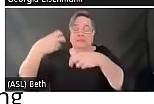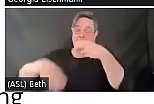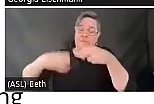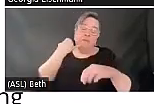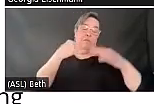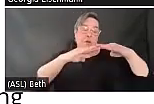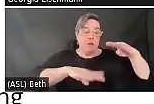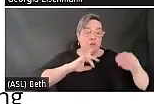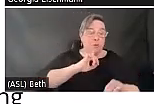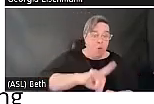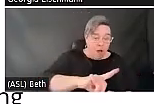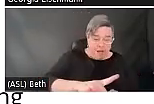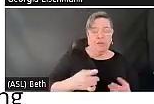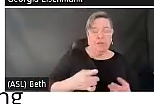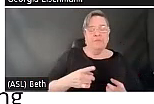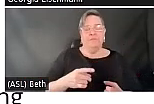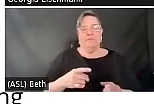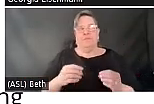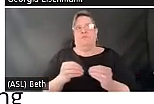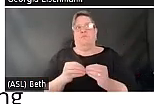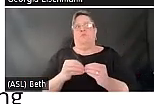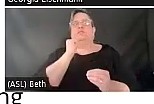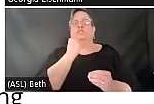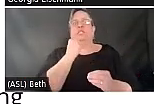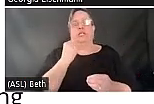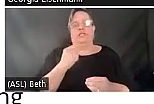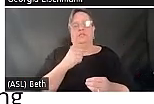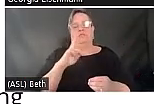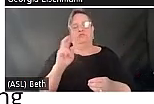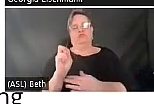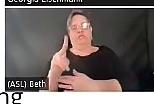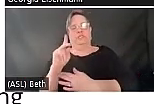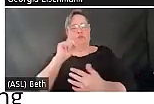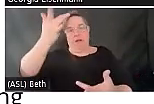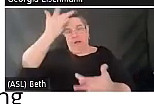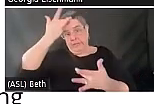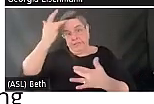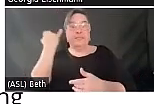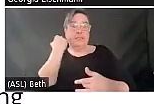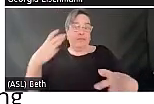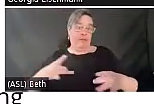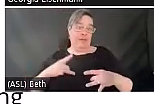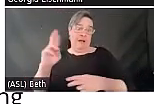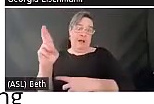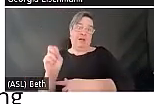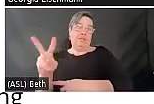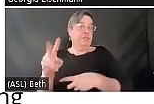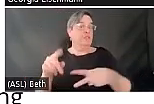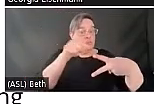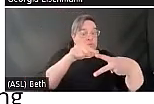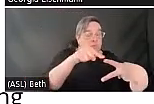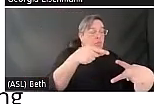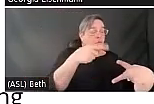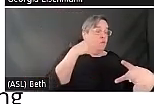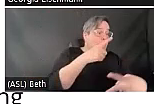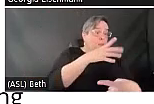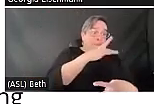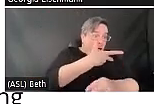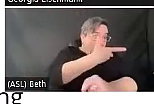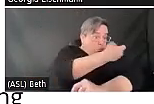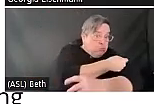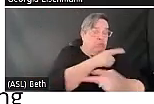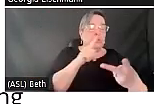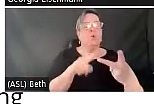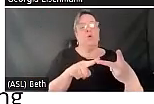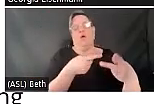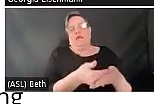the vaccine or the infant getting the vaccine as soon as they're born is also really important for the next several weeks.